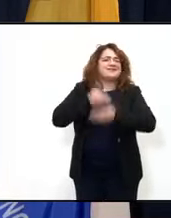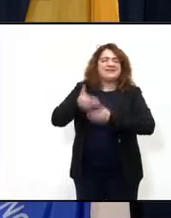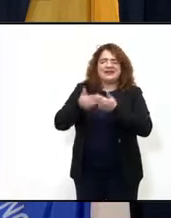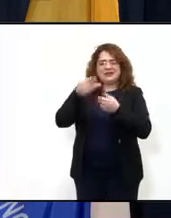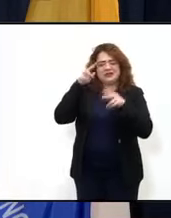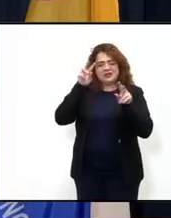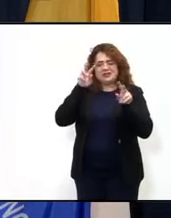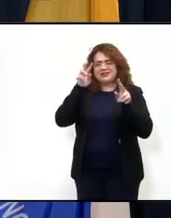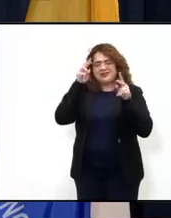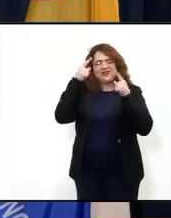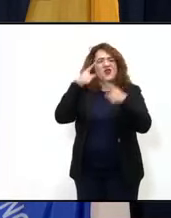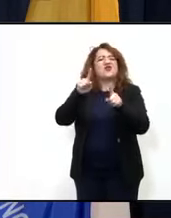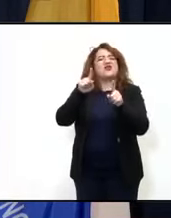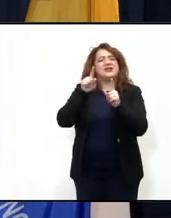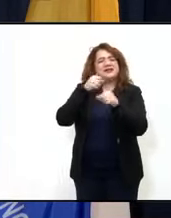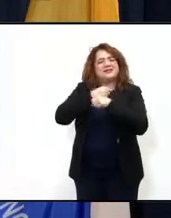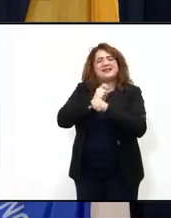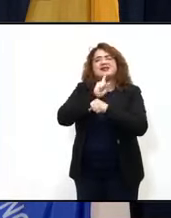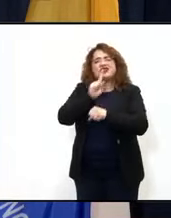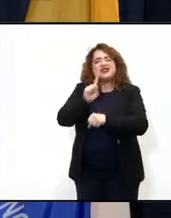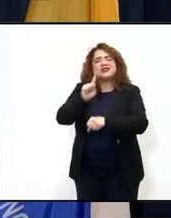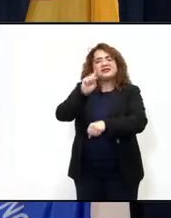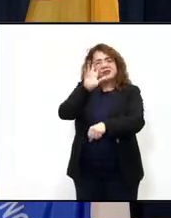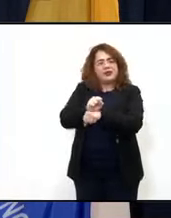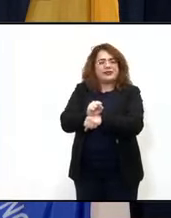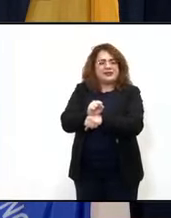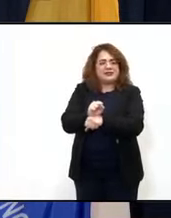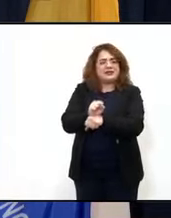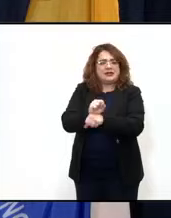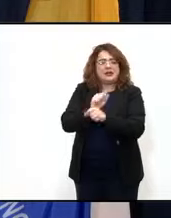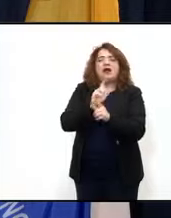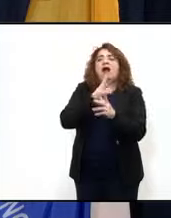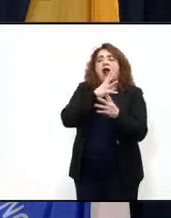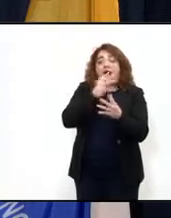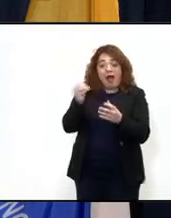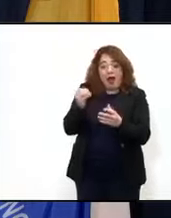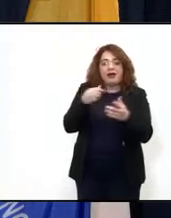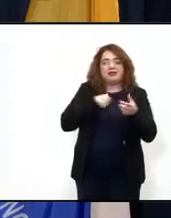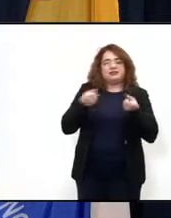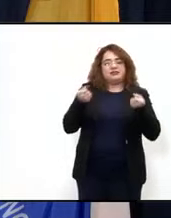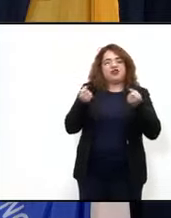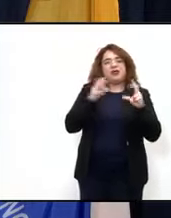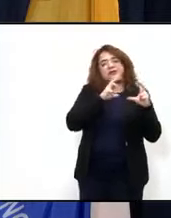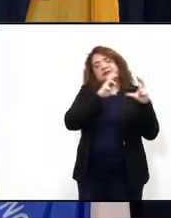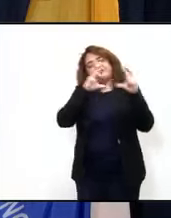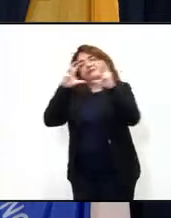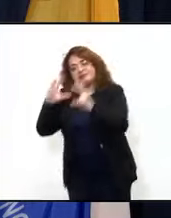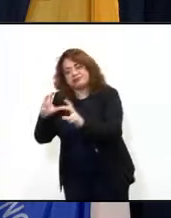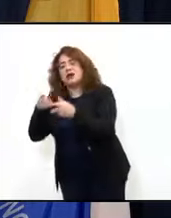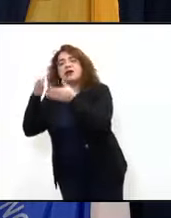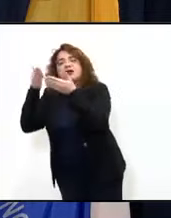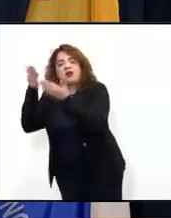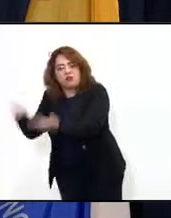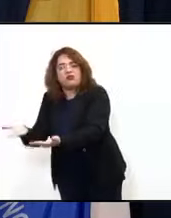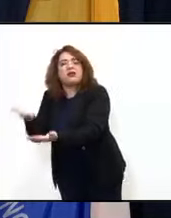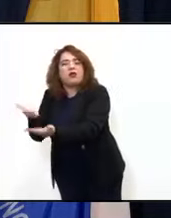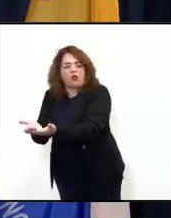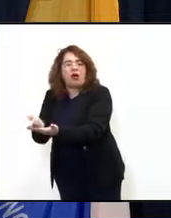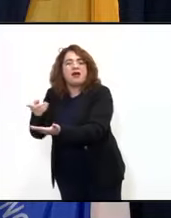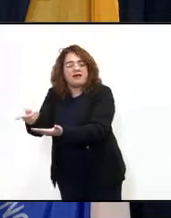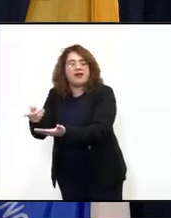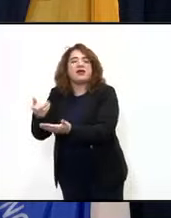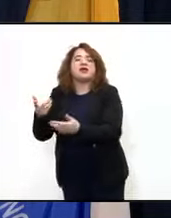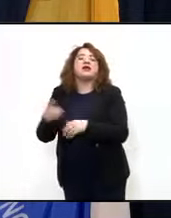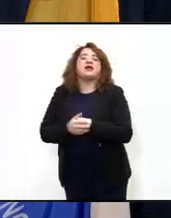the appointments that people are asking for on that site. And so we encourage folks to one, sign up on Vaxil-B if they